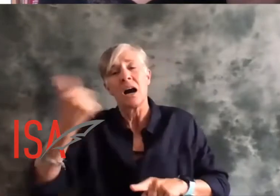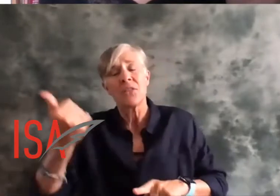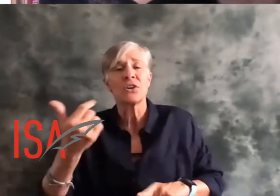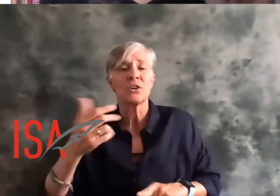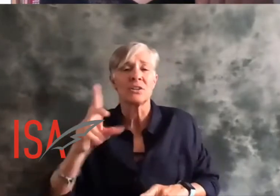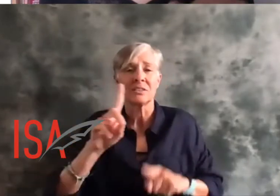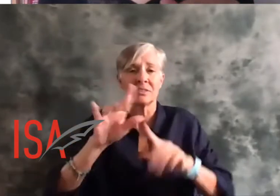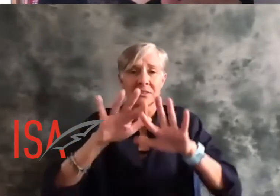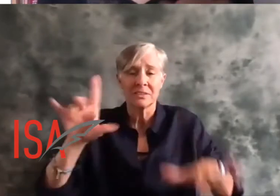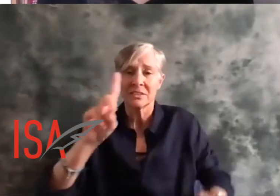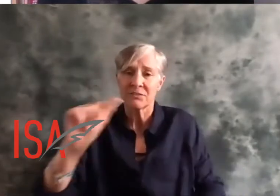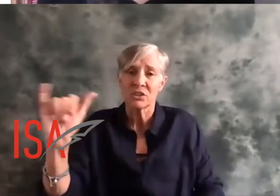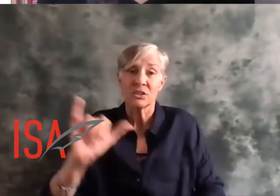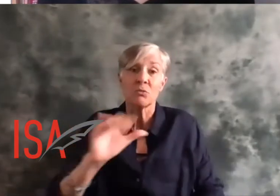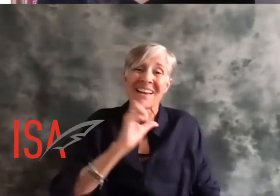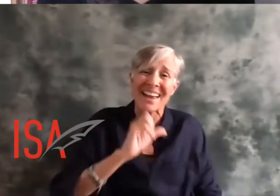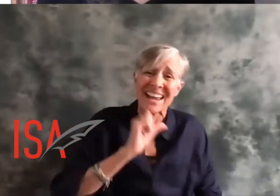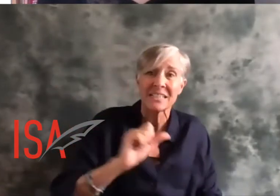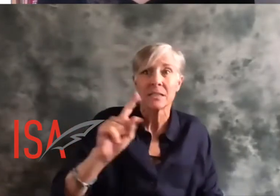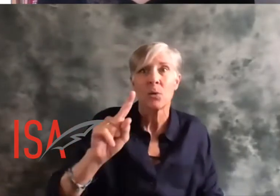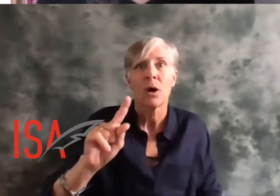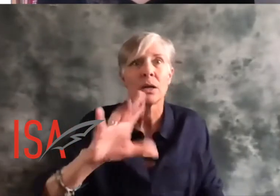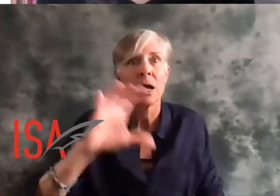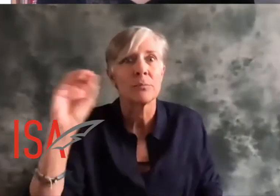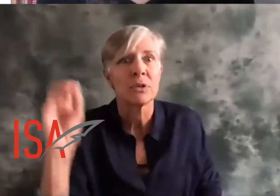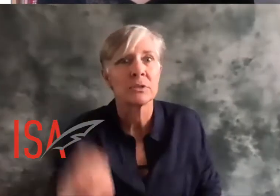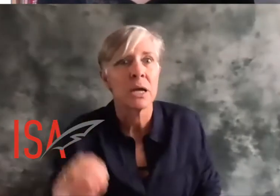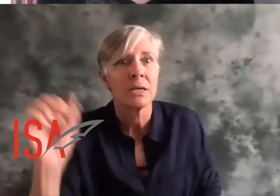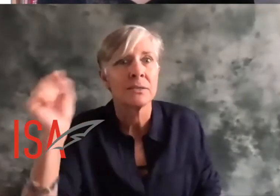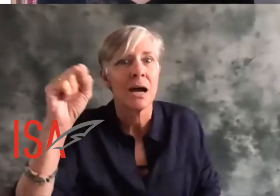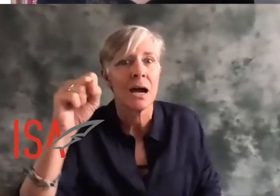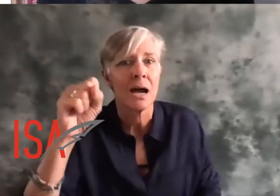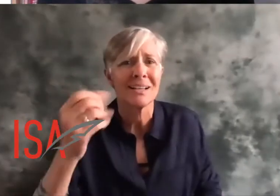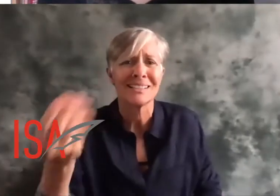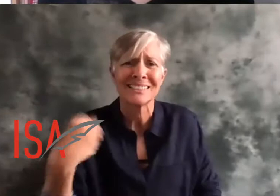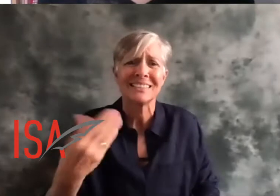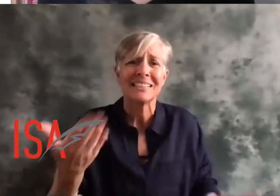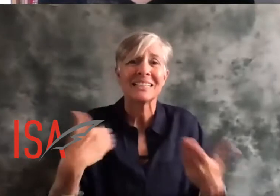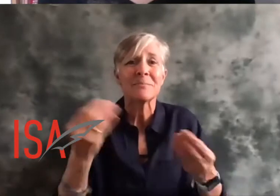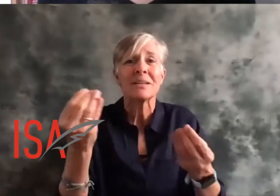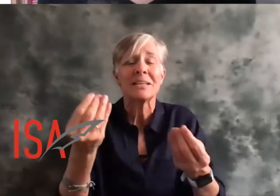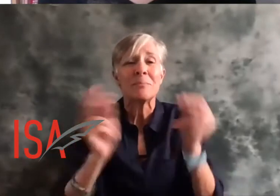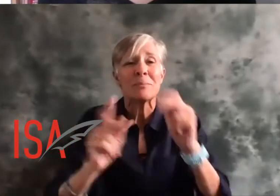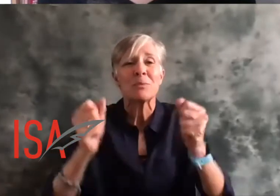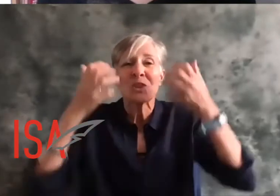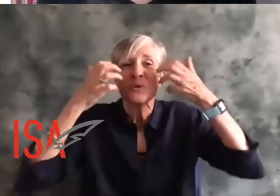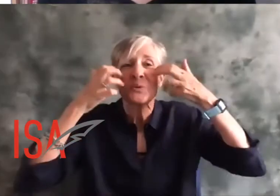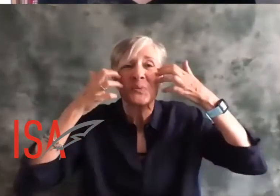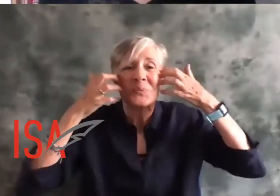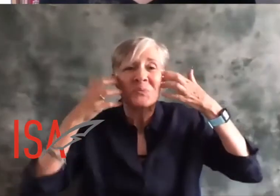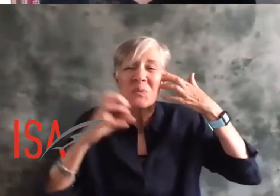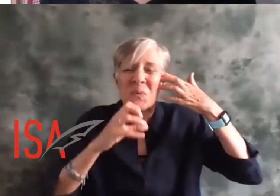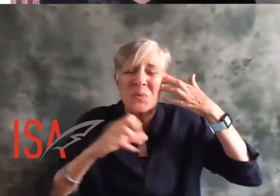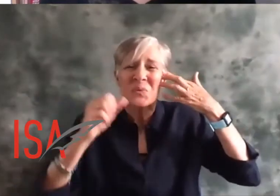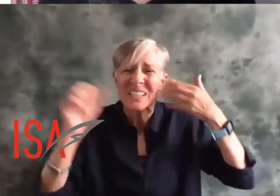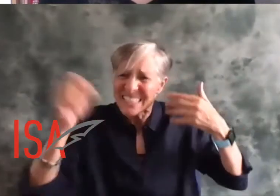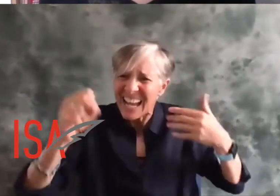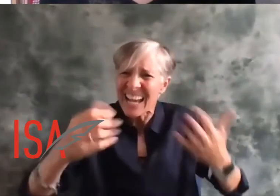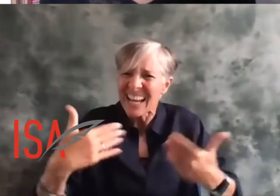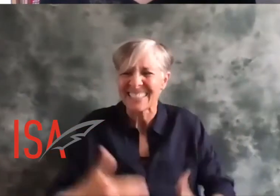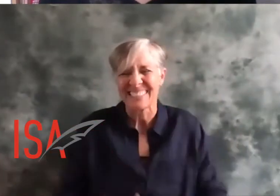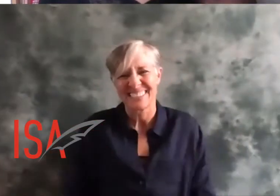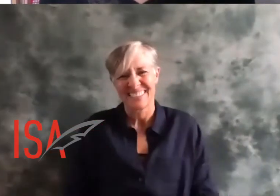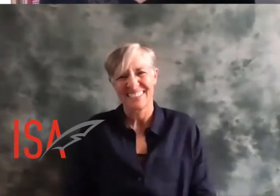People of different ages. 100%. Gosh, yes. Give me some people with wrinkles. Like that's what I want to